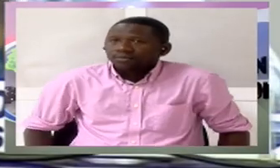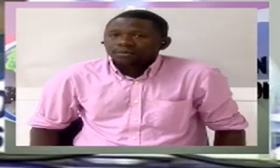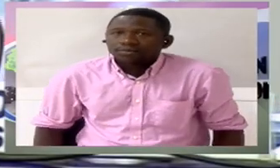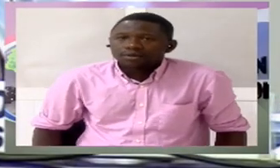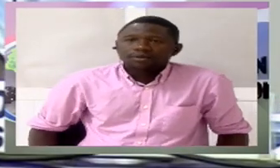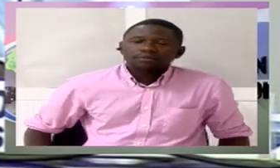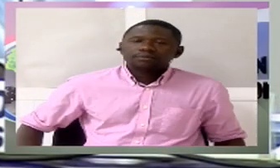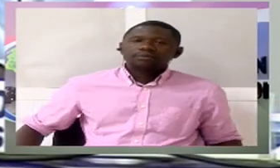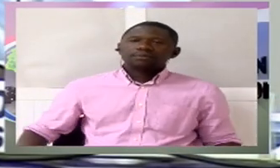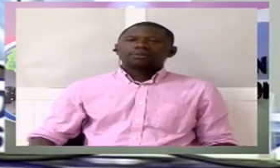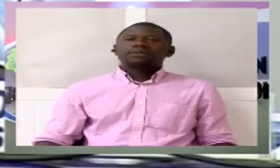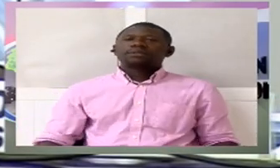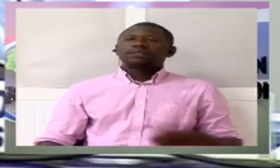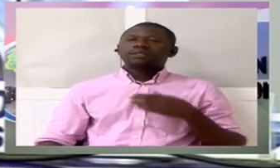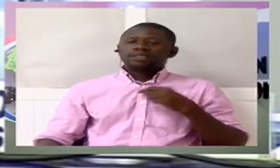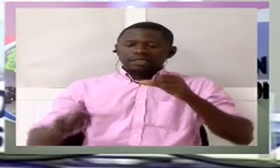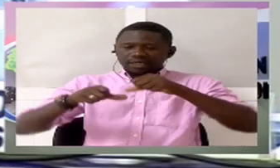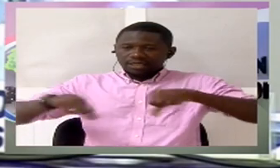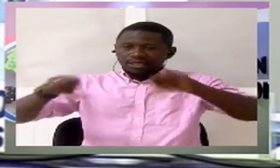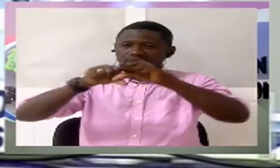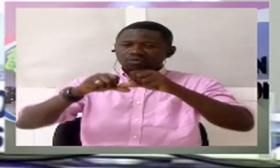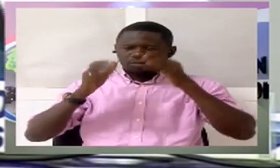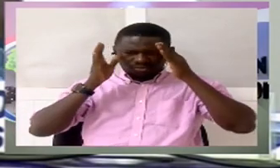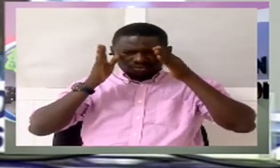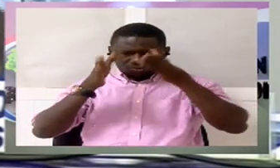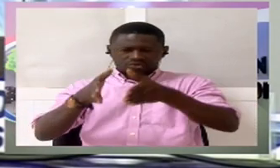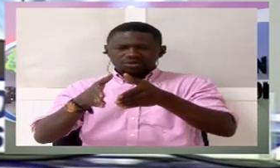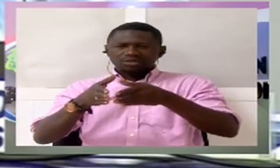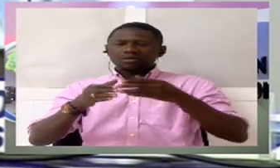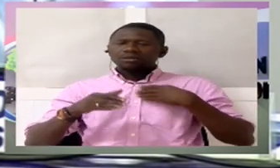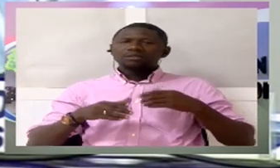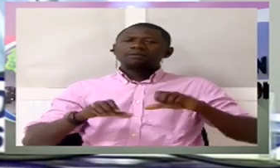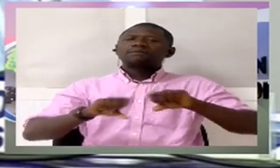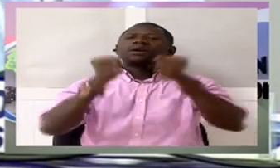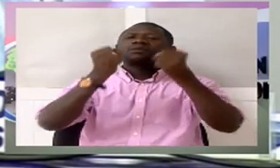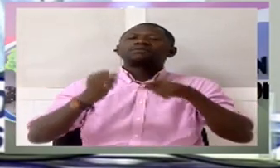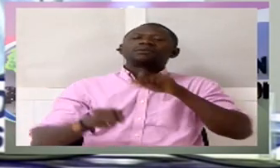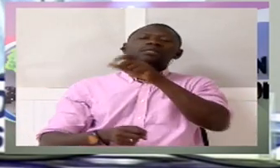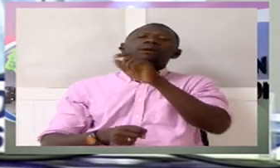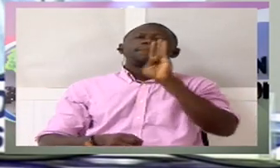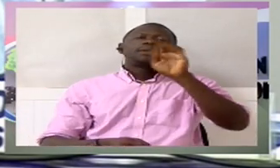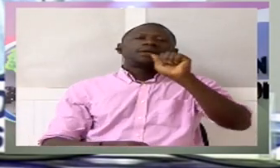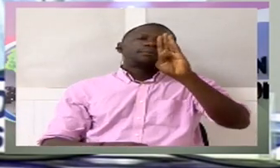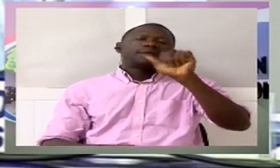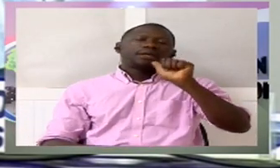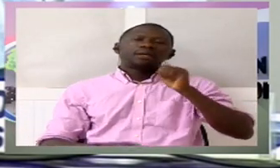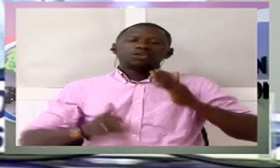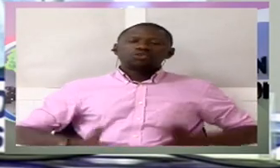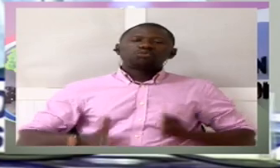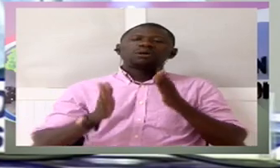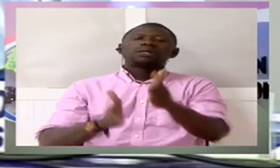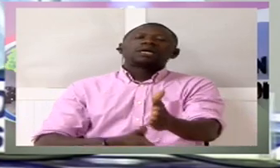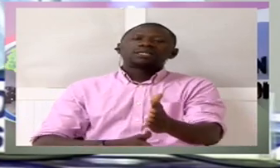we are most concerned about is the violation of his human rights. Until Yabet in the men, Olem